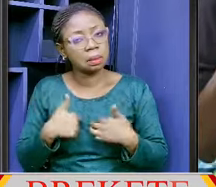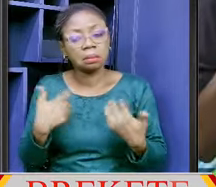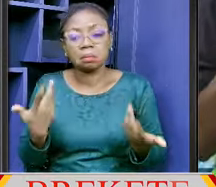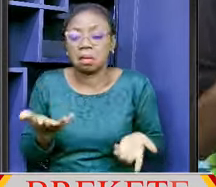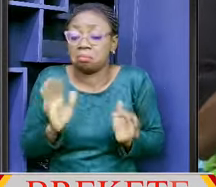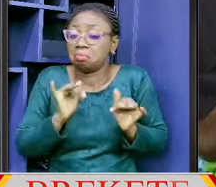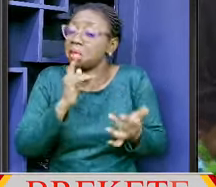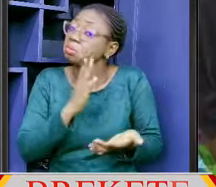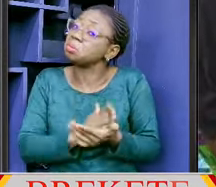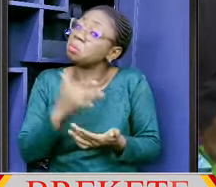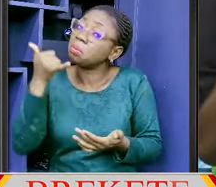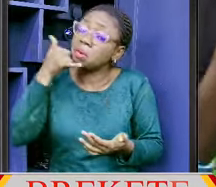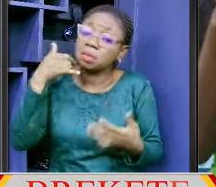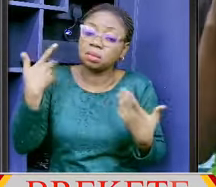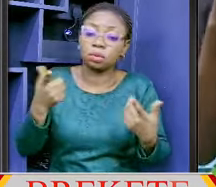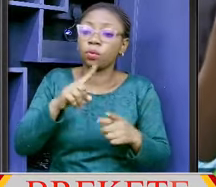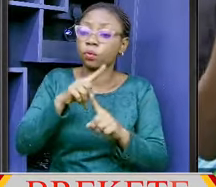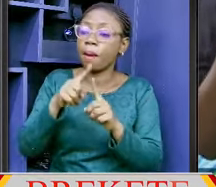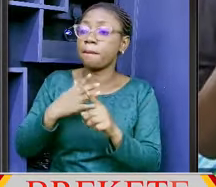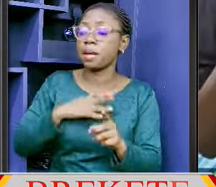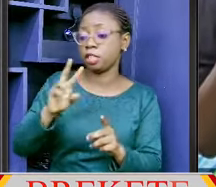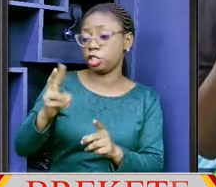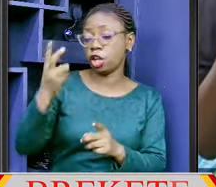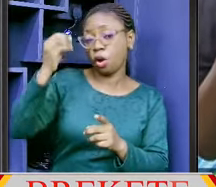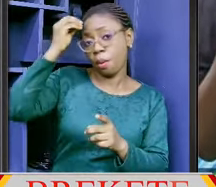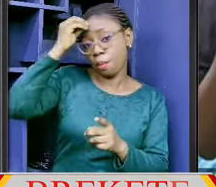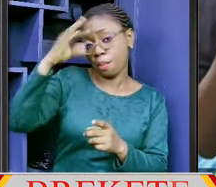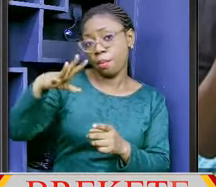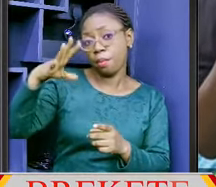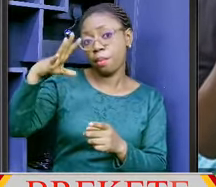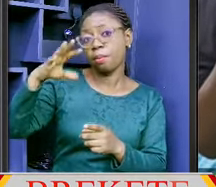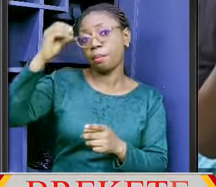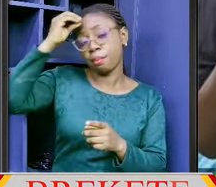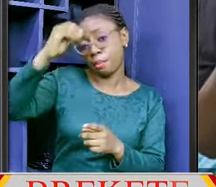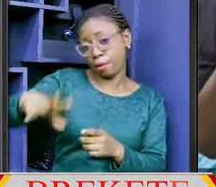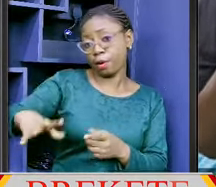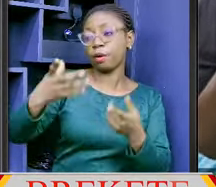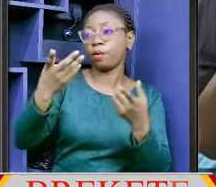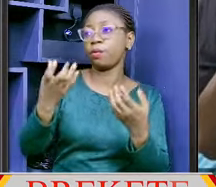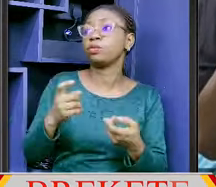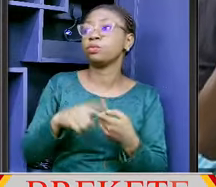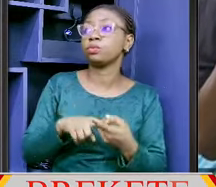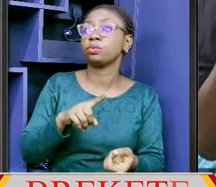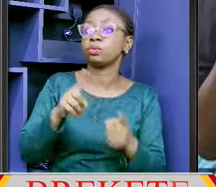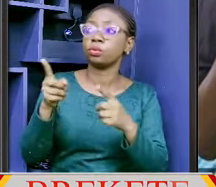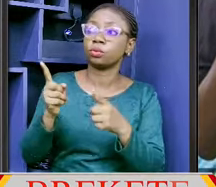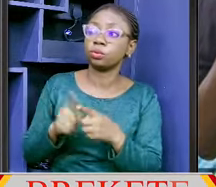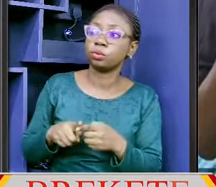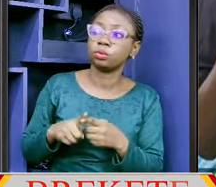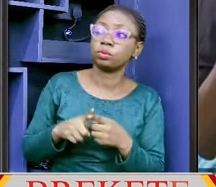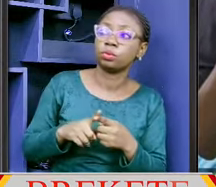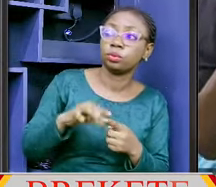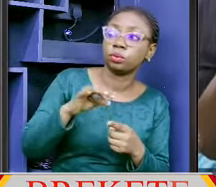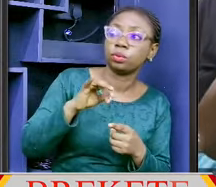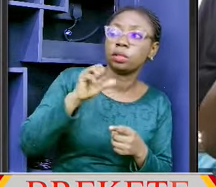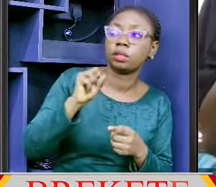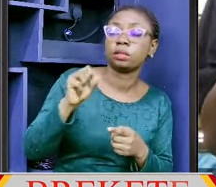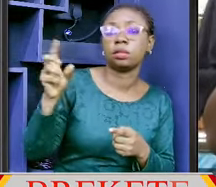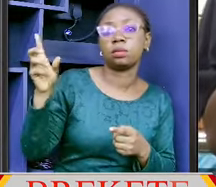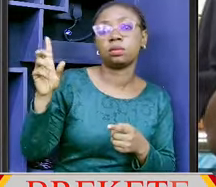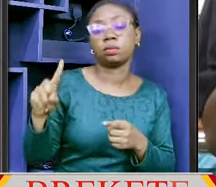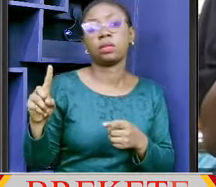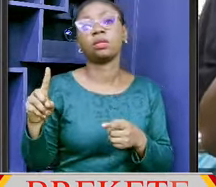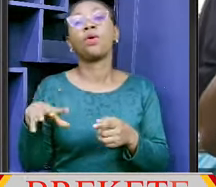again. So when this my second boy want to go to SS 1, I now called. Okay, when he